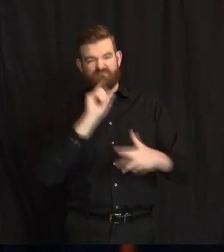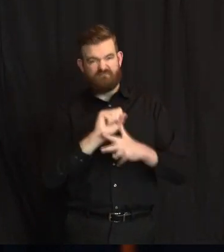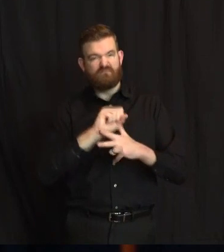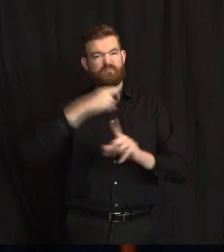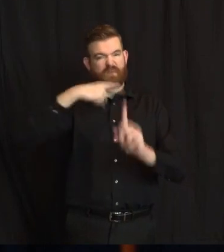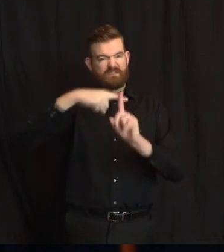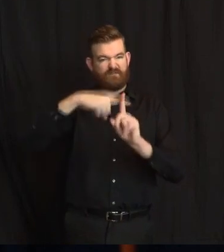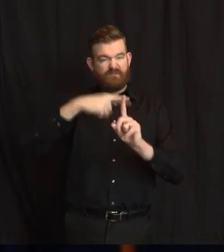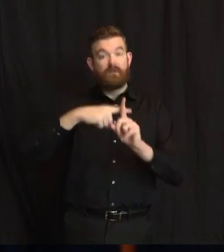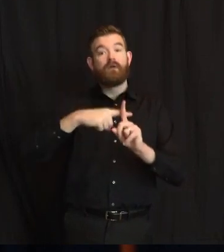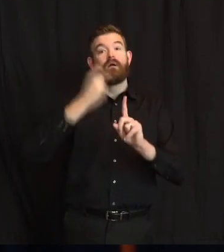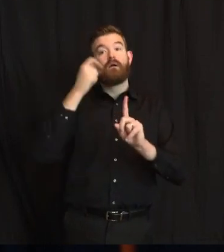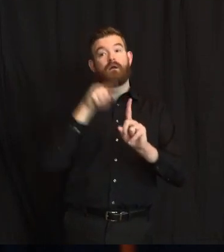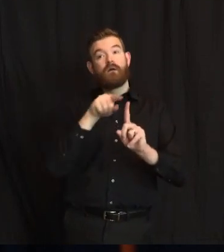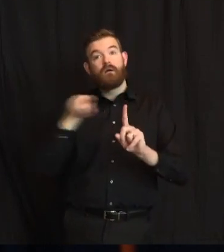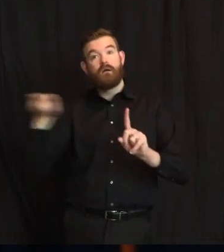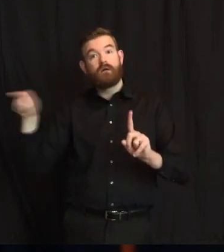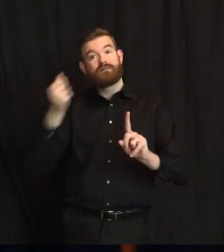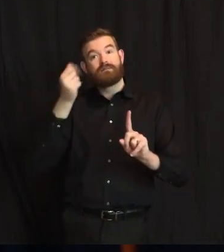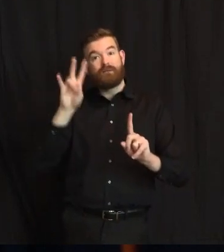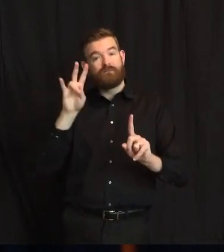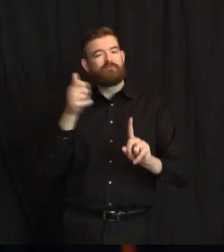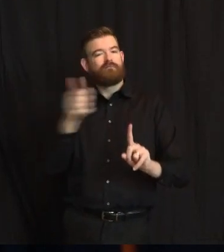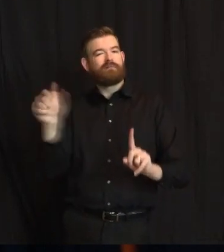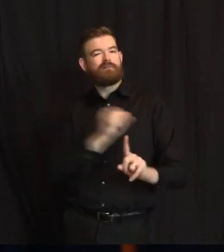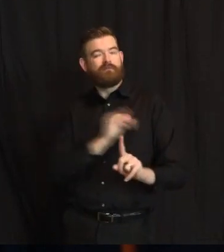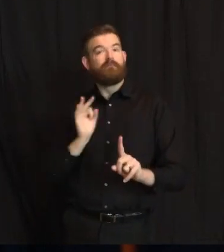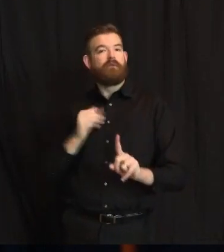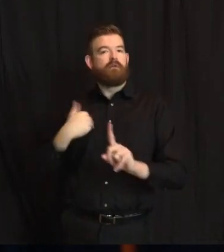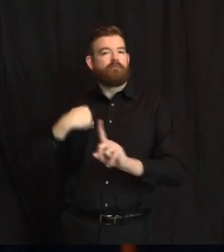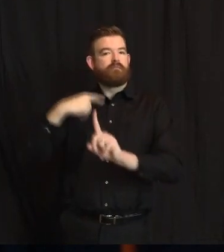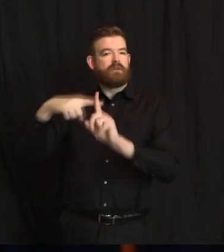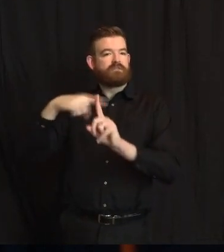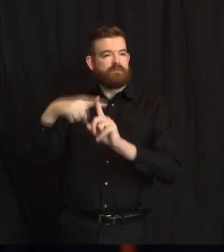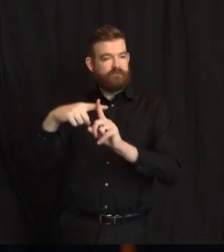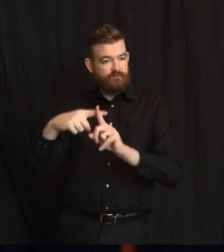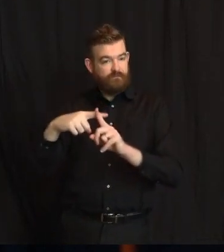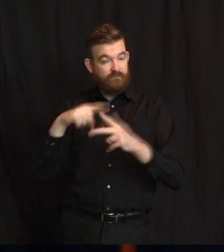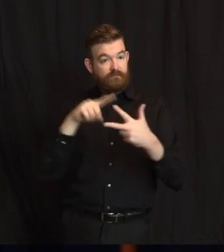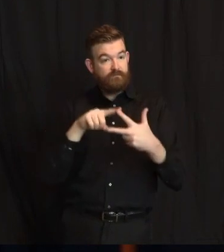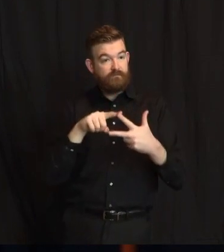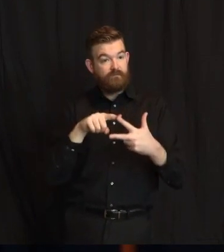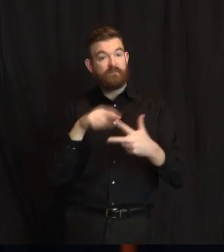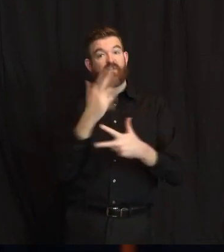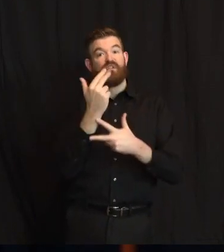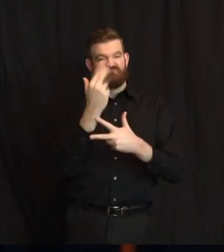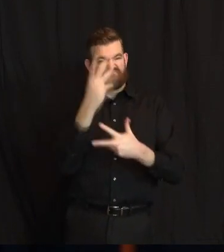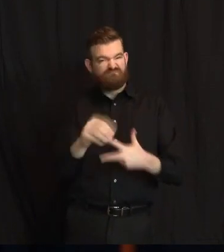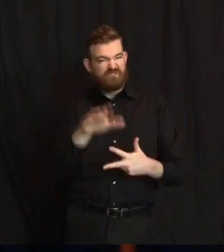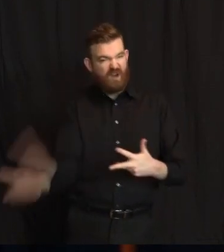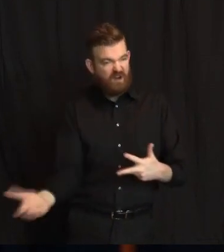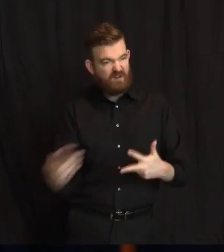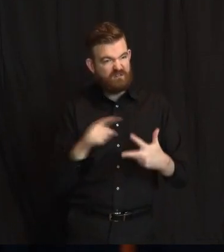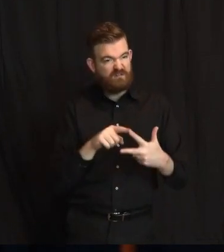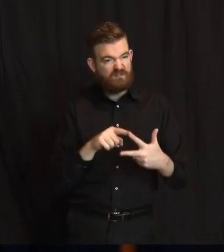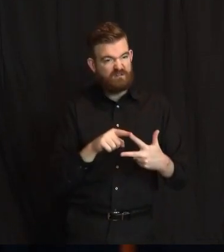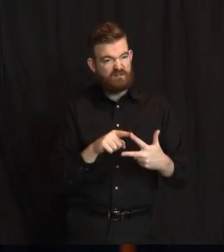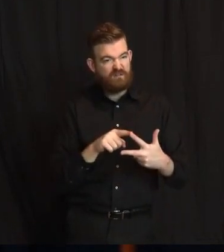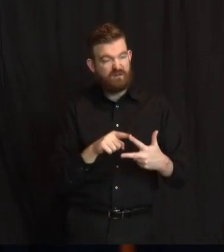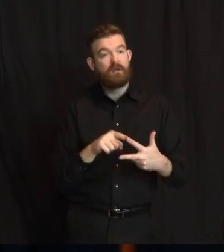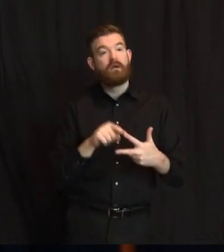related to COVID-19, and currently 8 of their residents are